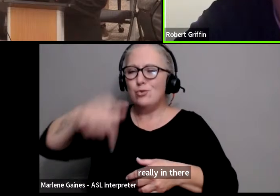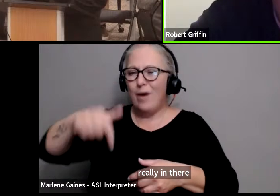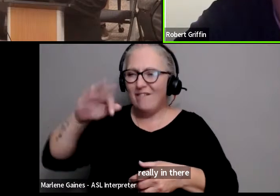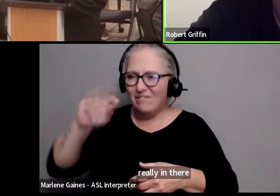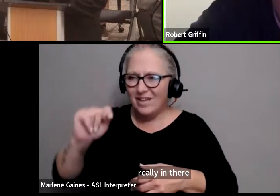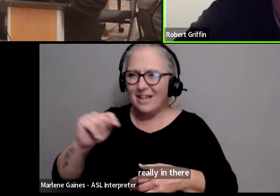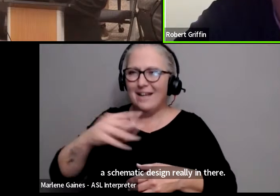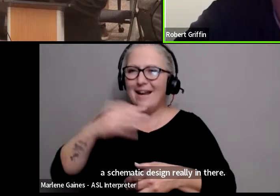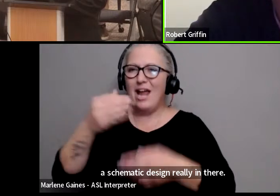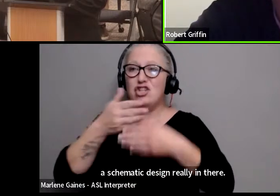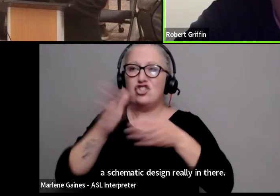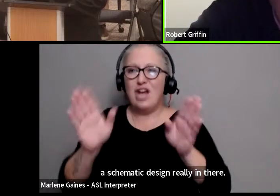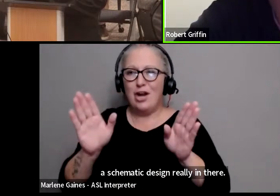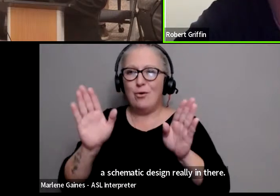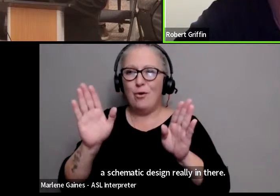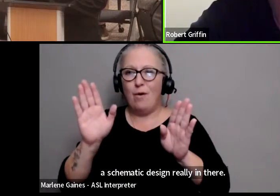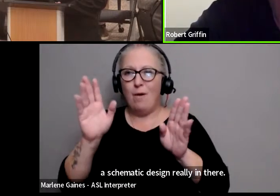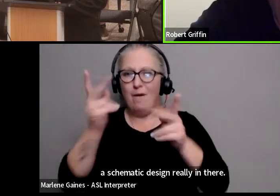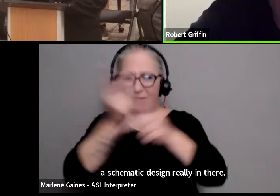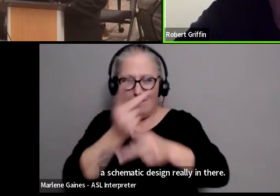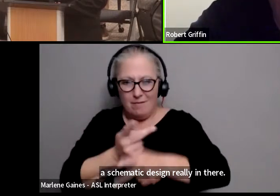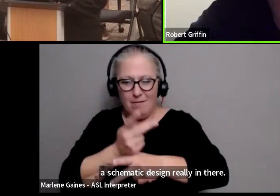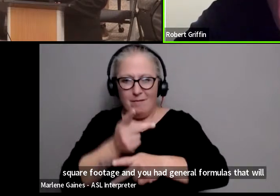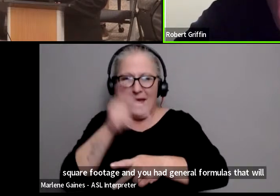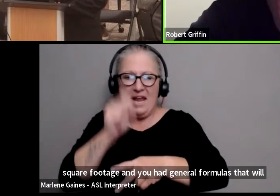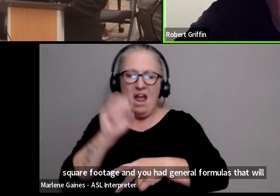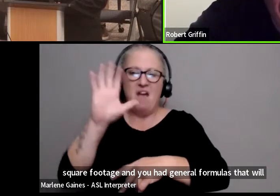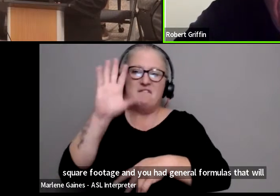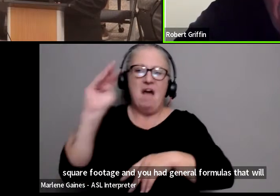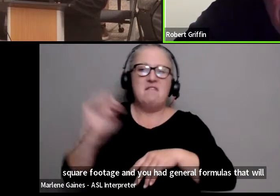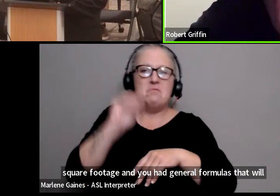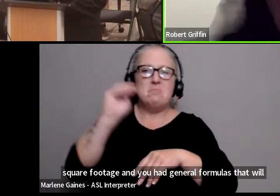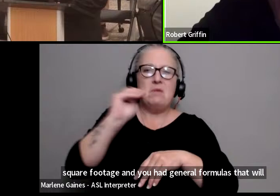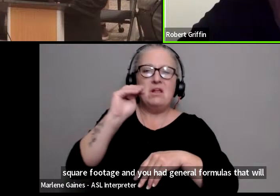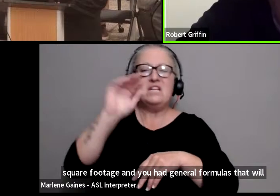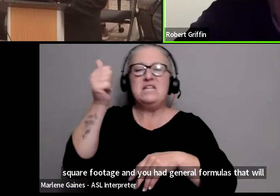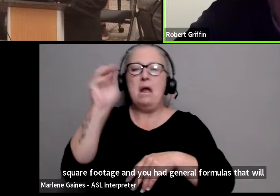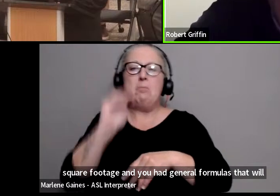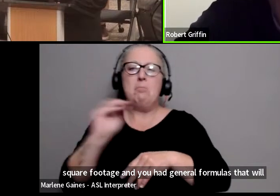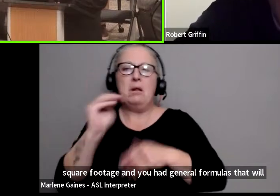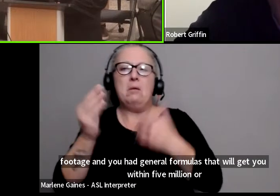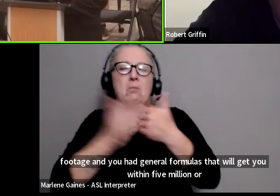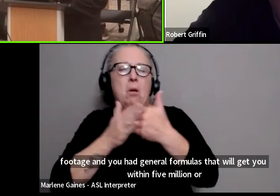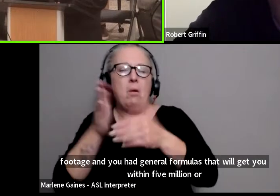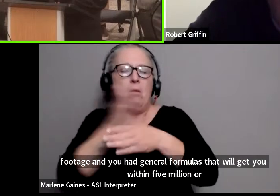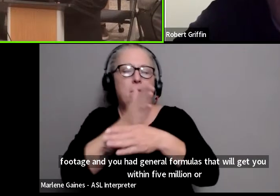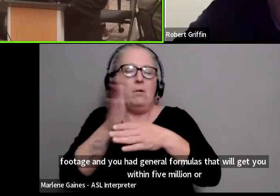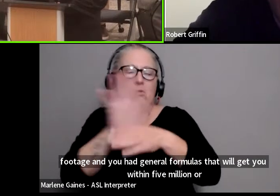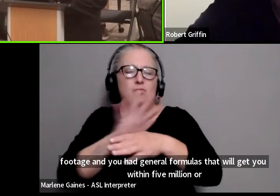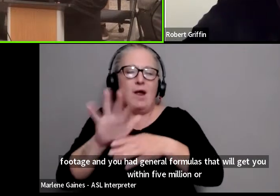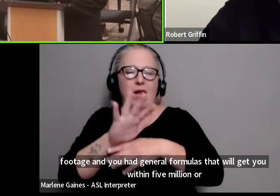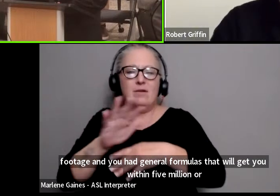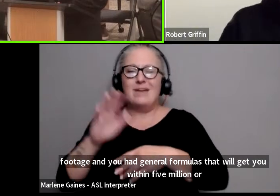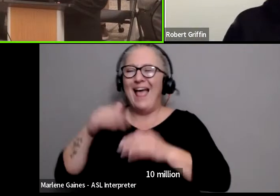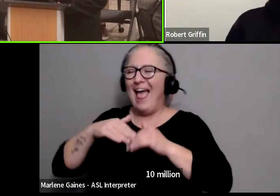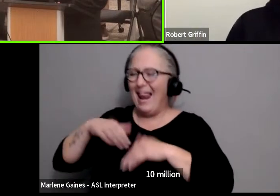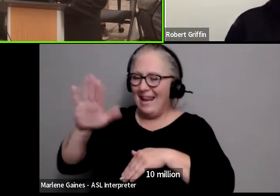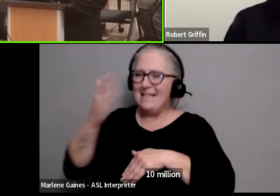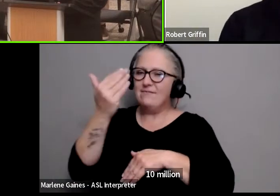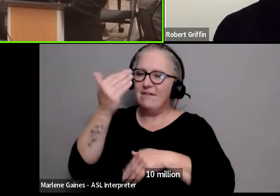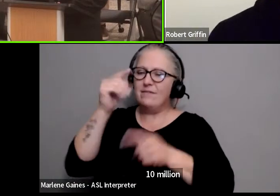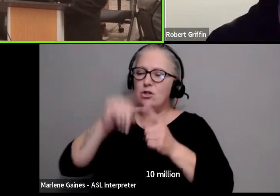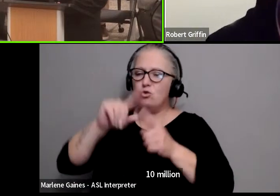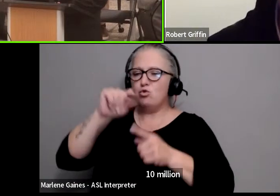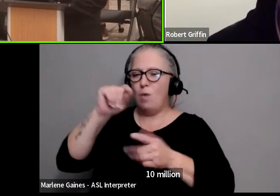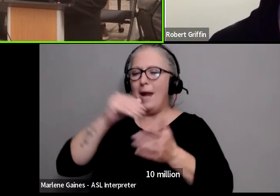and you had general formulas that'll get you within 5 million or 10 Sure. million or something. I This just project want to will at know. least be $15 to $20